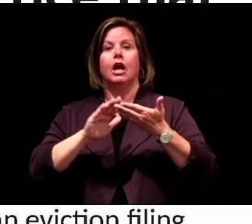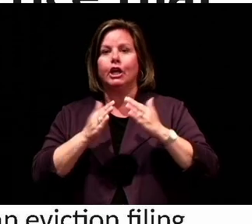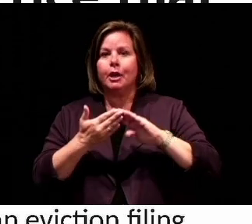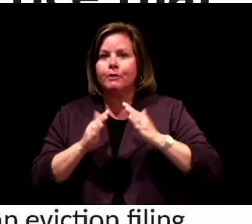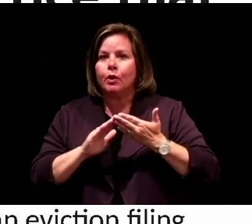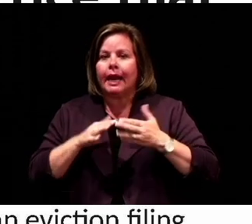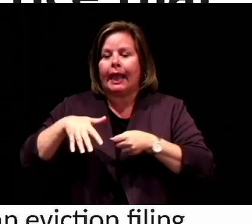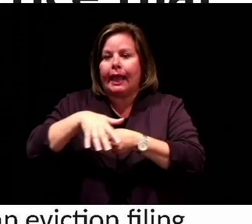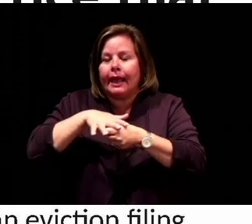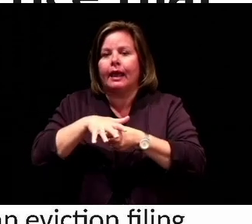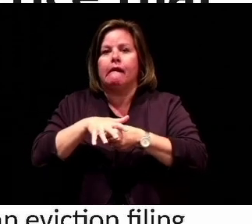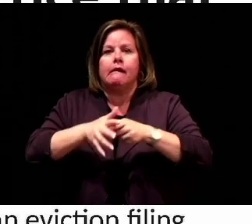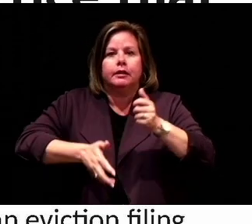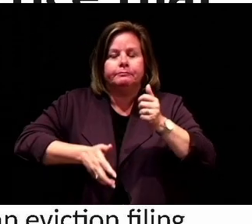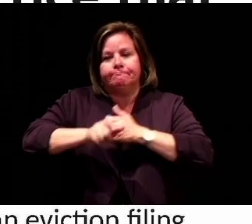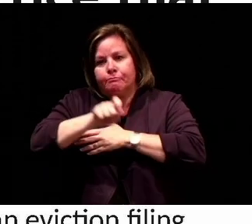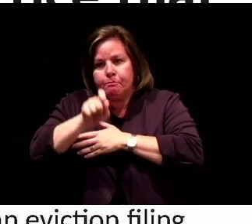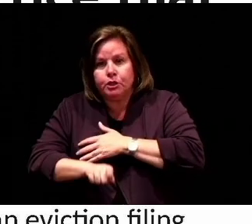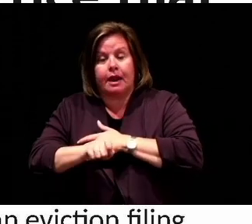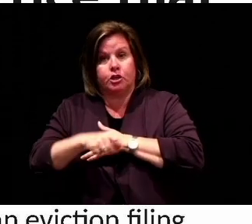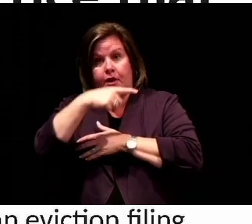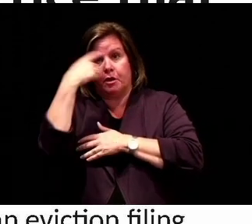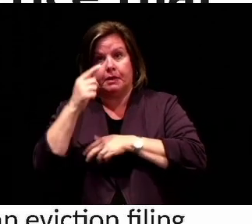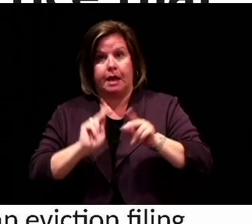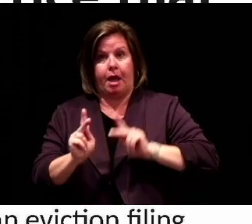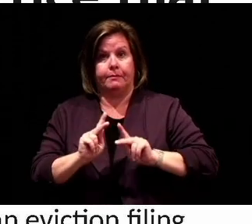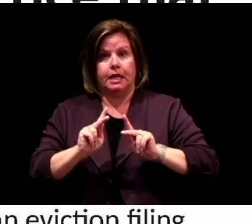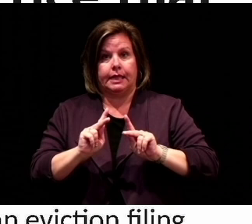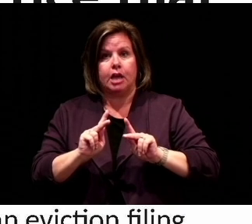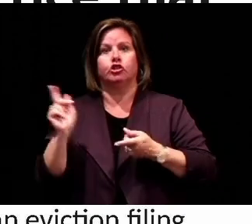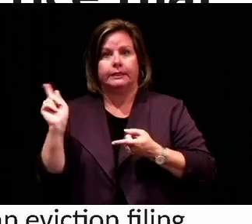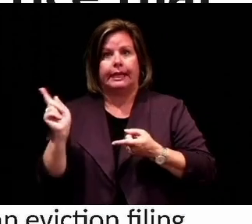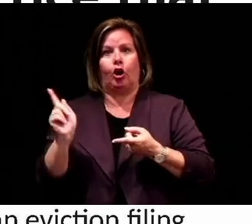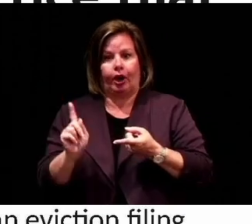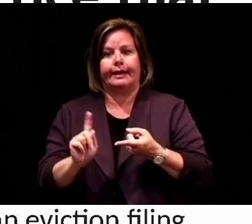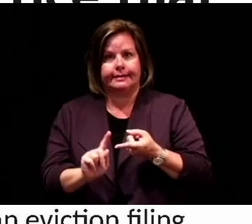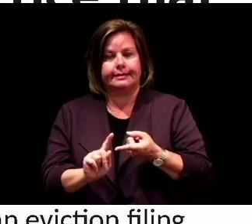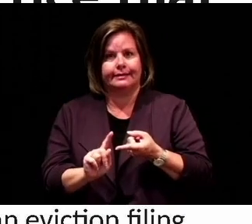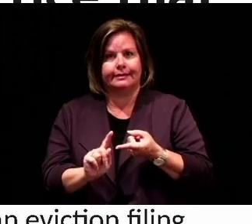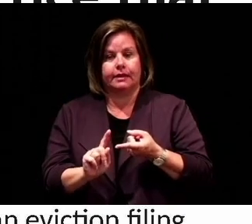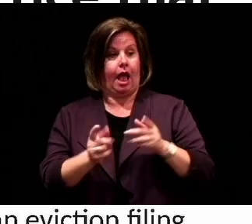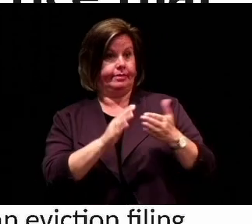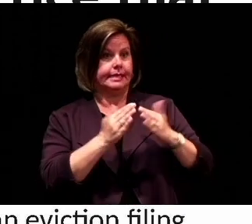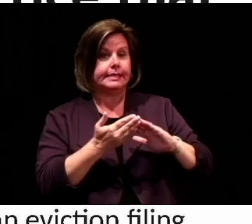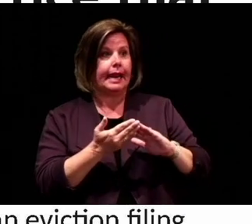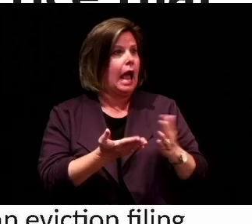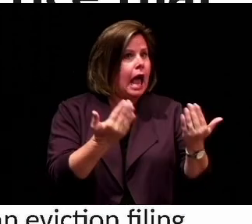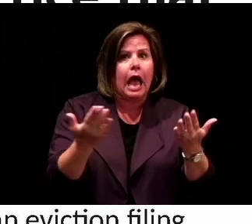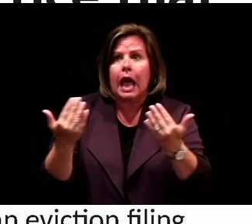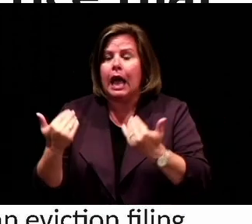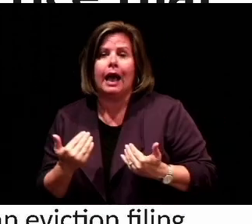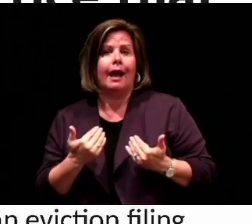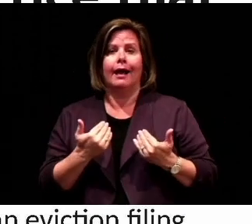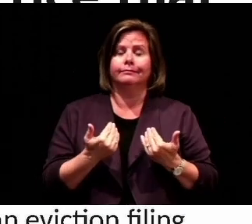neutral, right? But in application, it would have an adverse discriminatory effect or impact. But